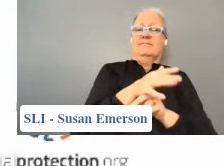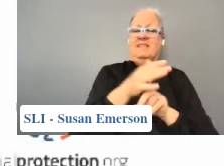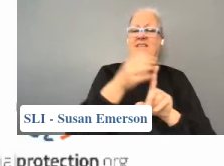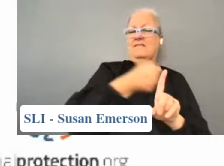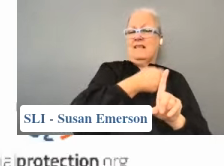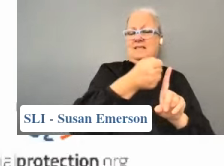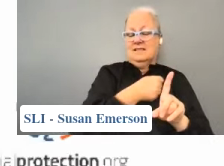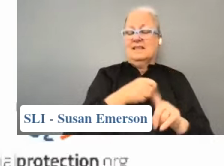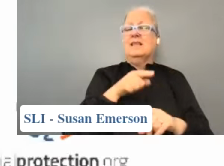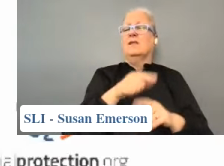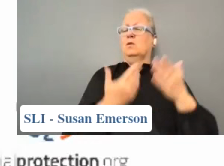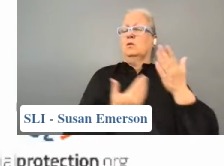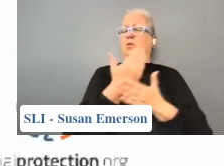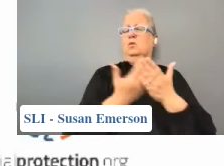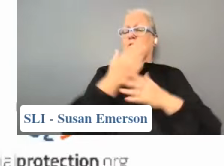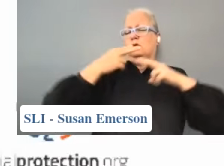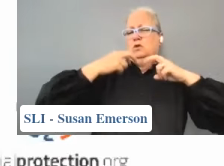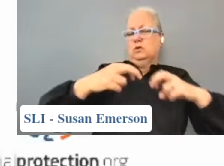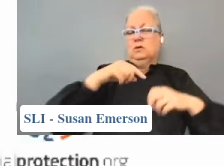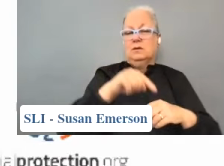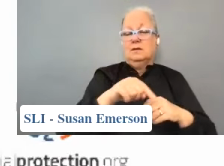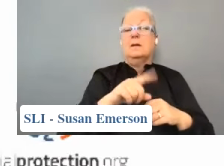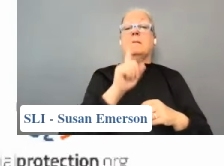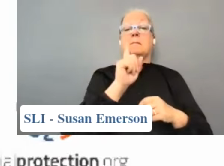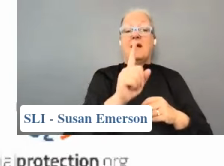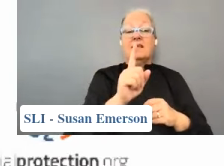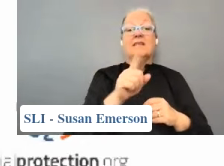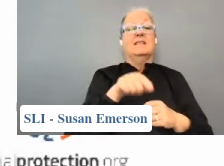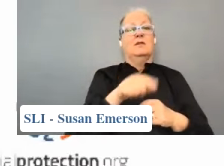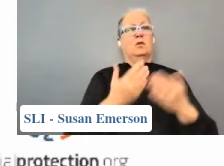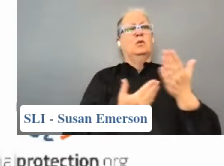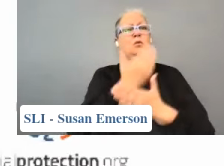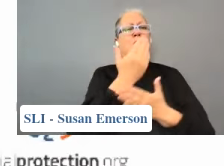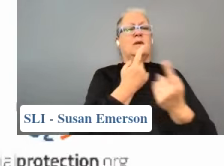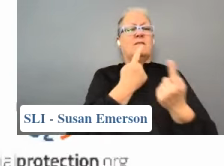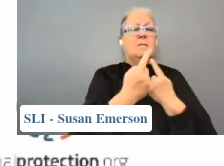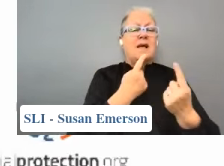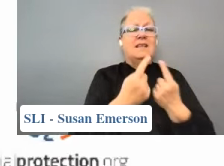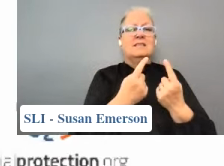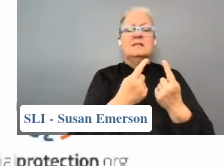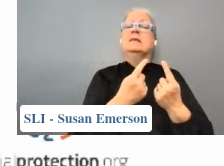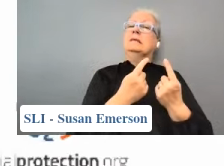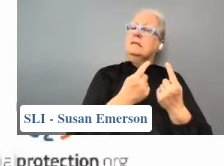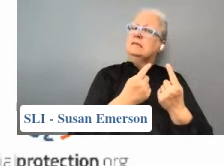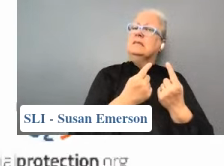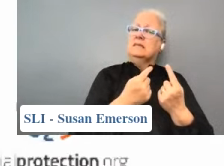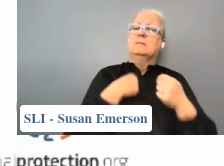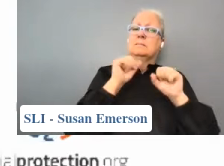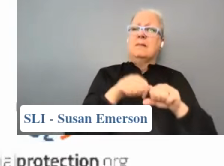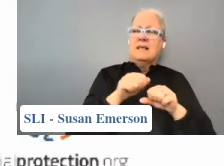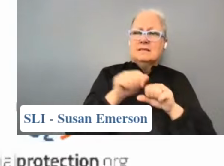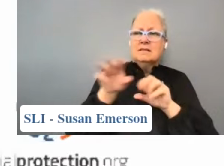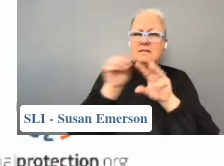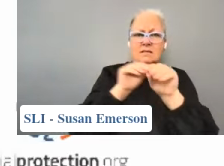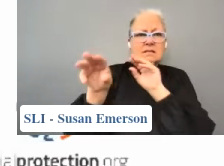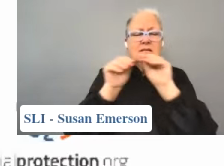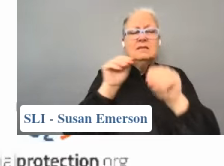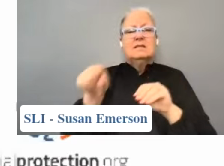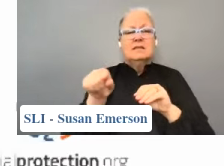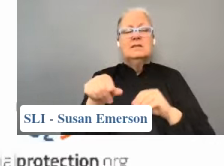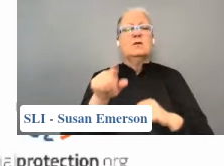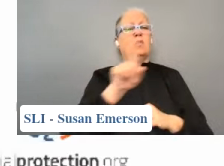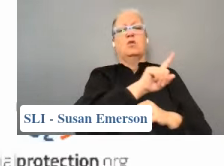there is much to learn from the emerging evidence, even if it's fairly new. Because there are real do-no-harm risks, this